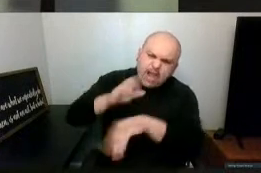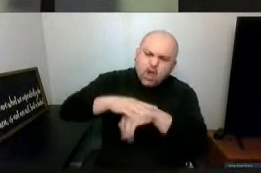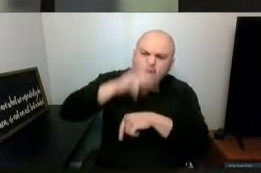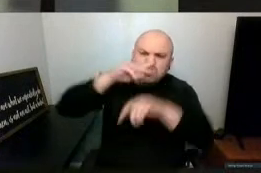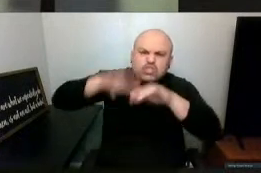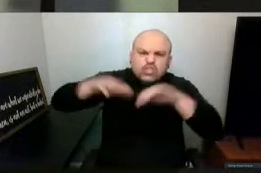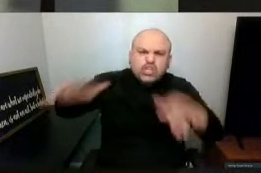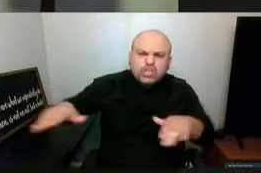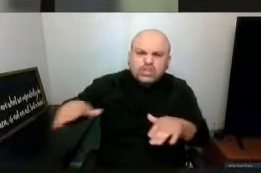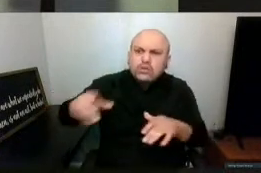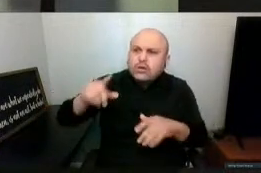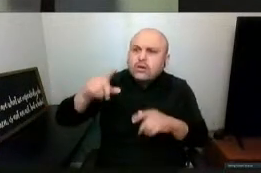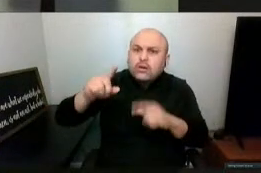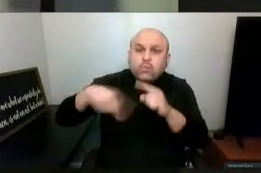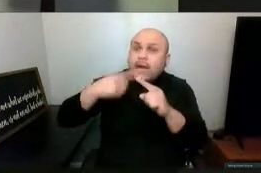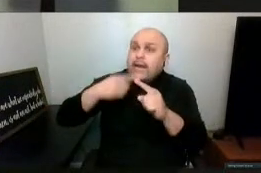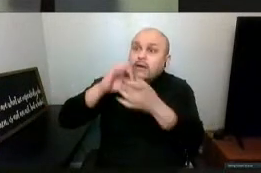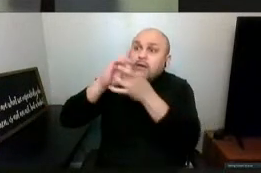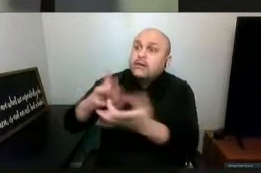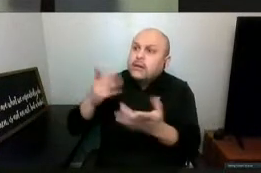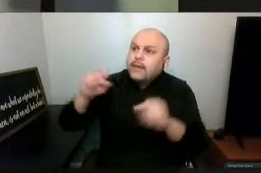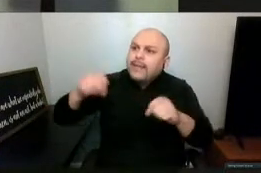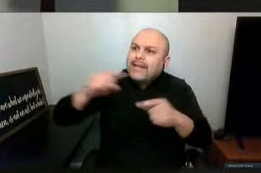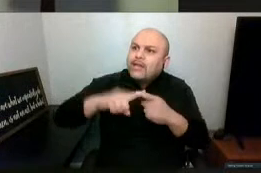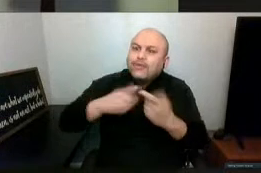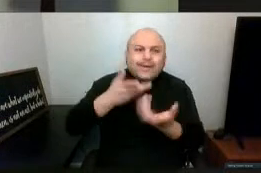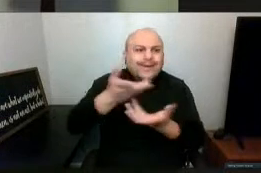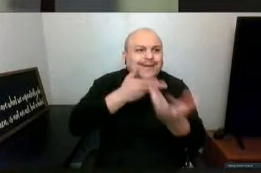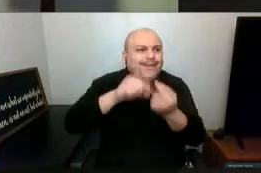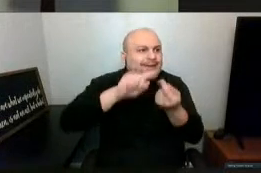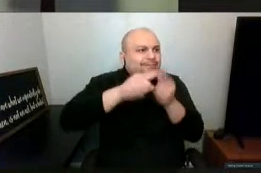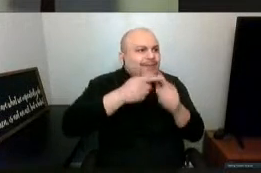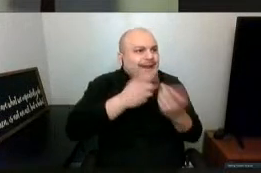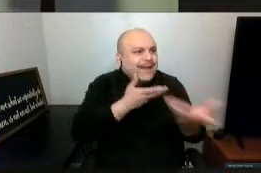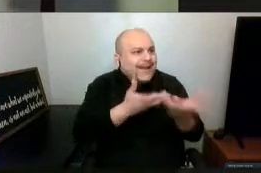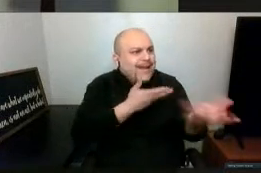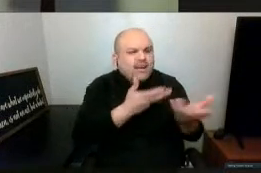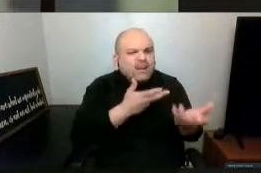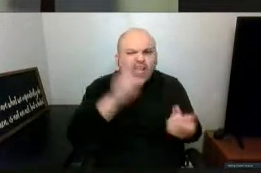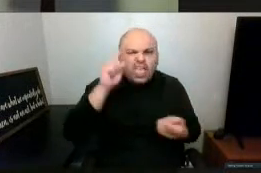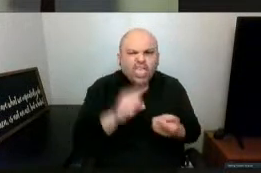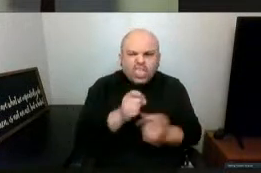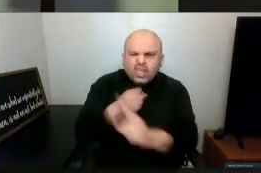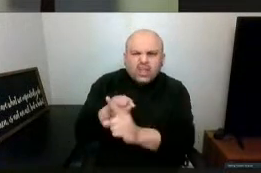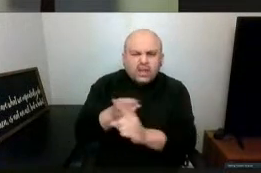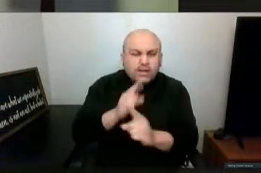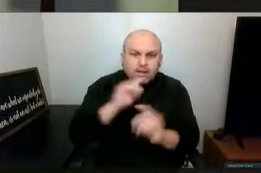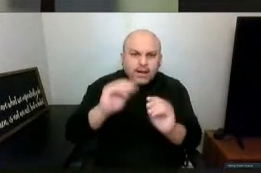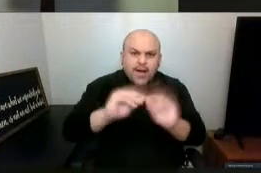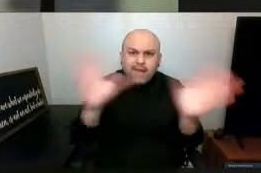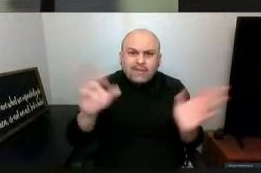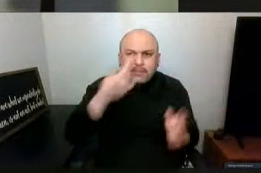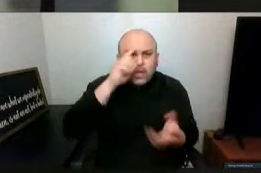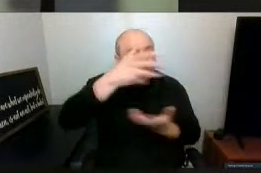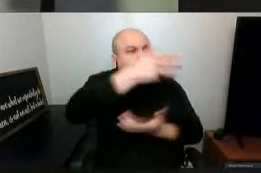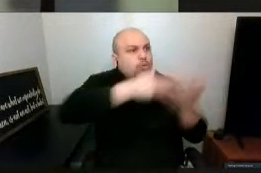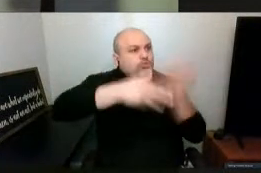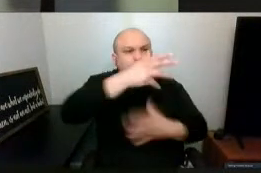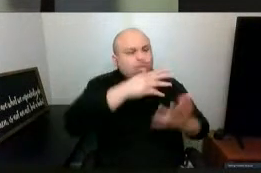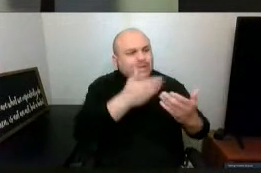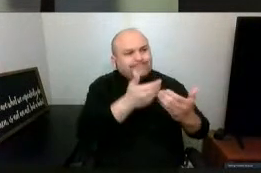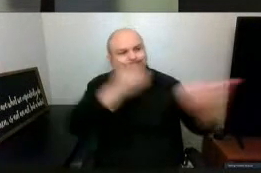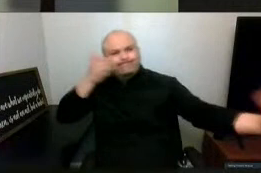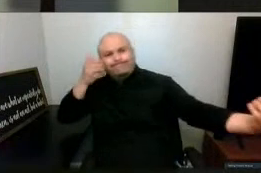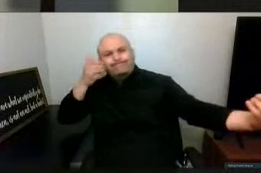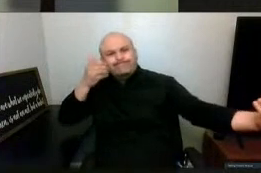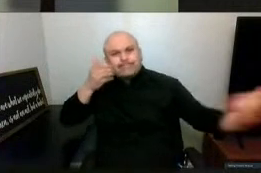came to their ability to interact with their friends, which obviously due to social distancing and